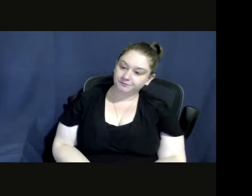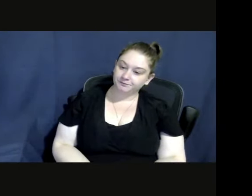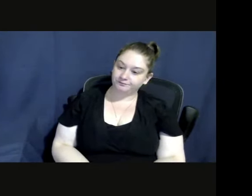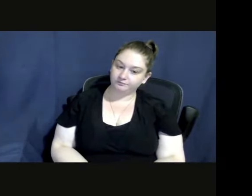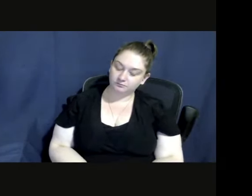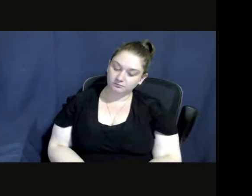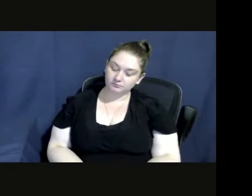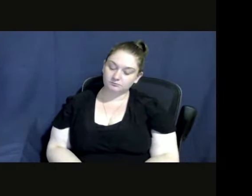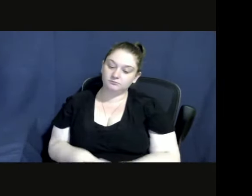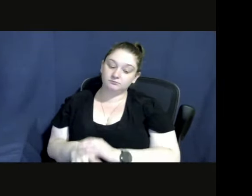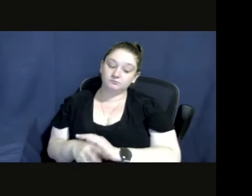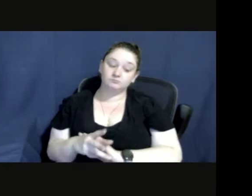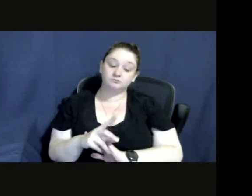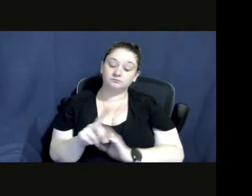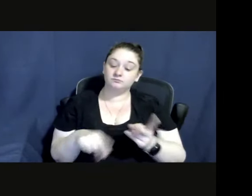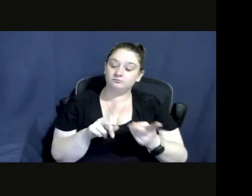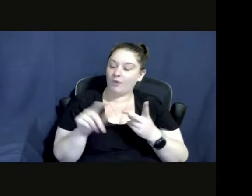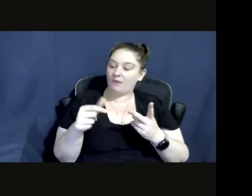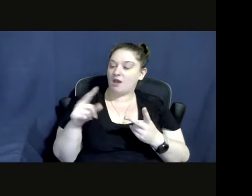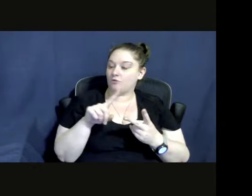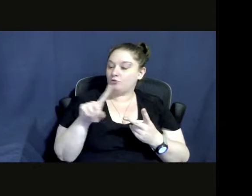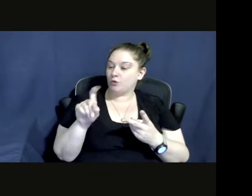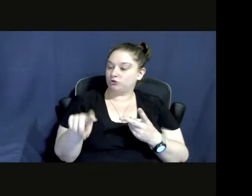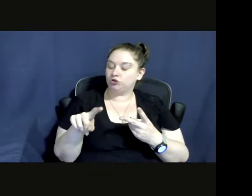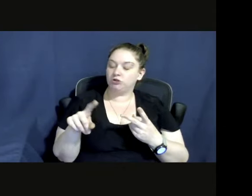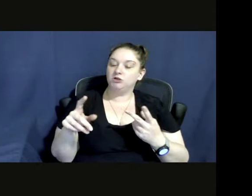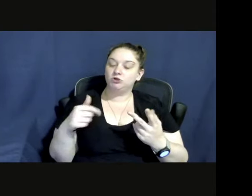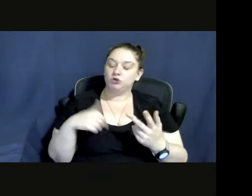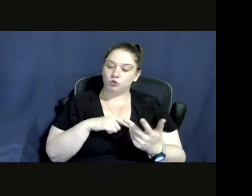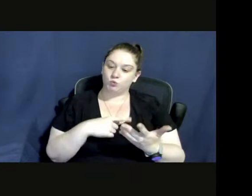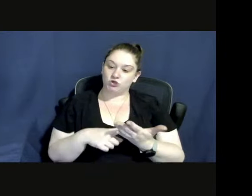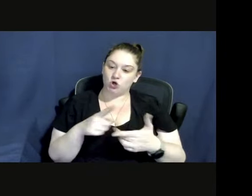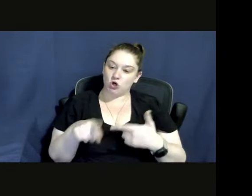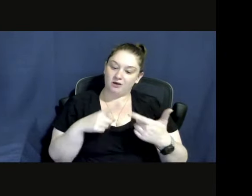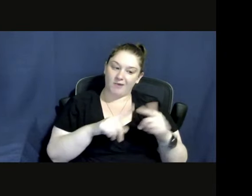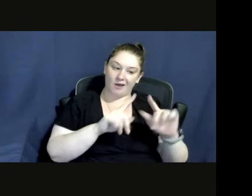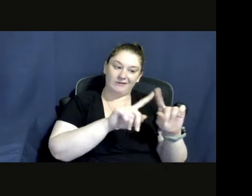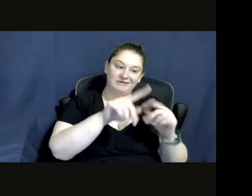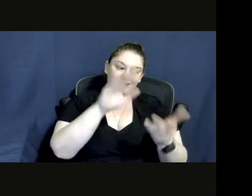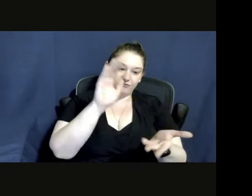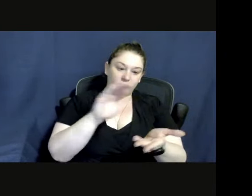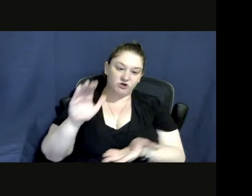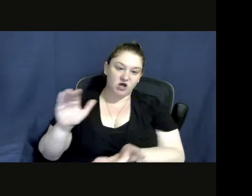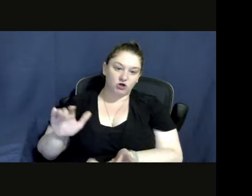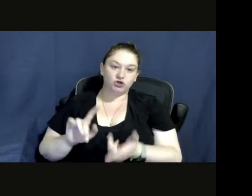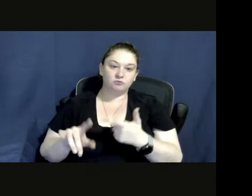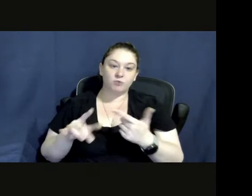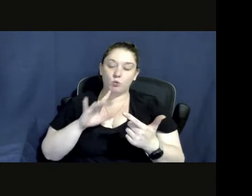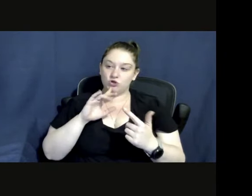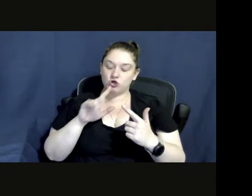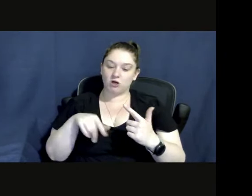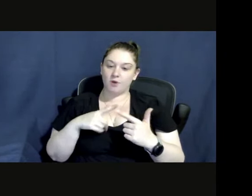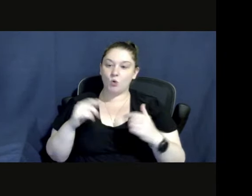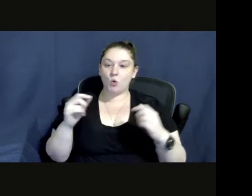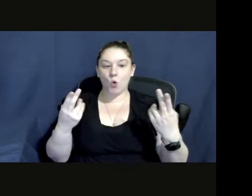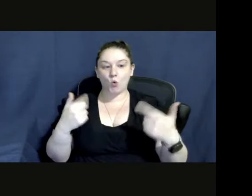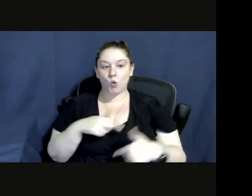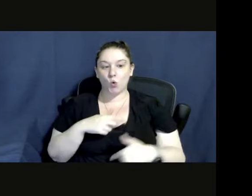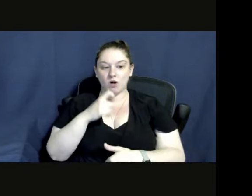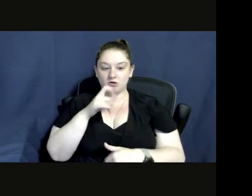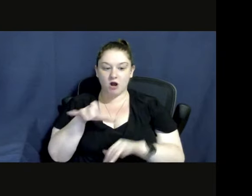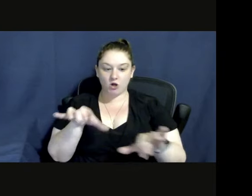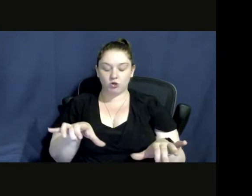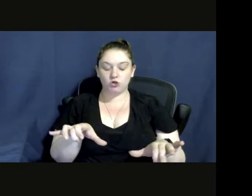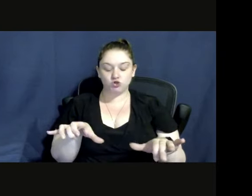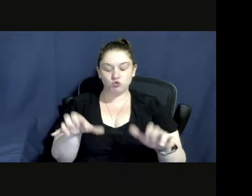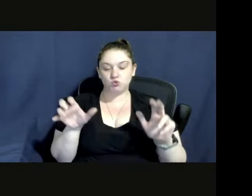My other question though is, when we do, you know, we talk about these different reductions, but when we say that we're not going to do our unmanaged, or